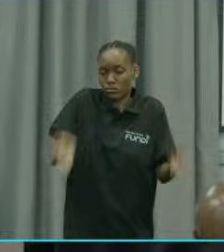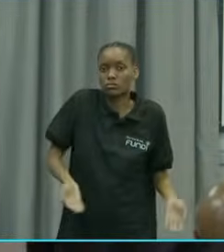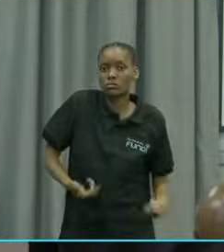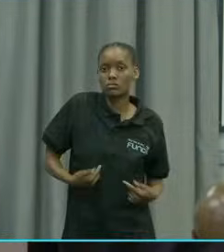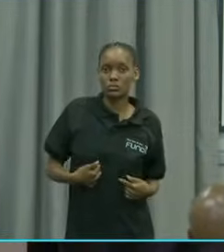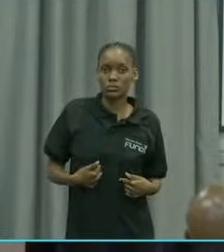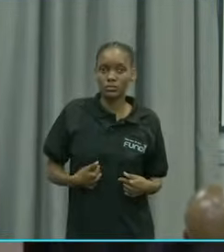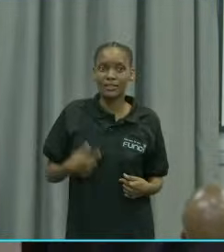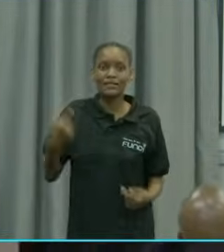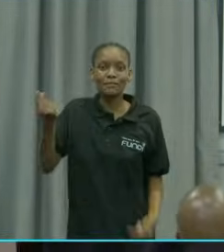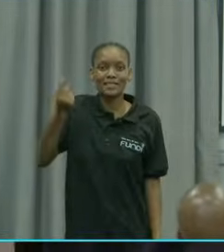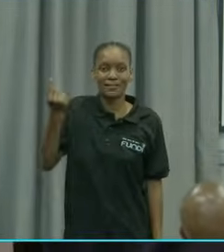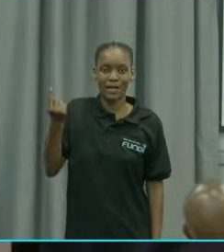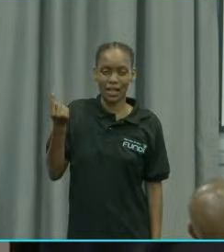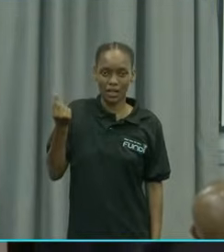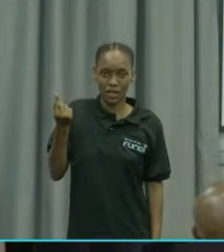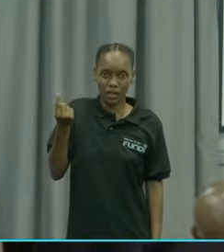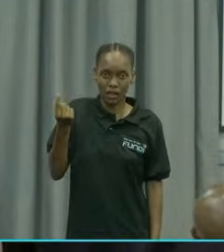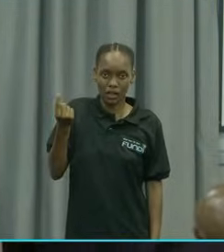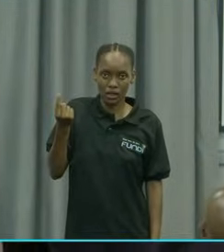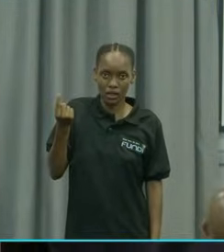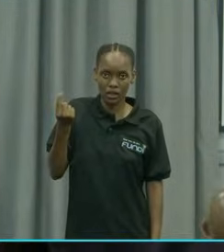That was the principal.